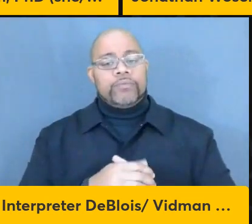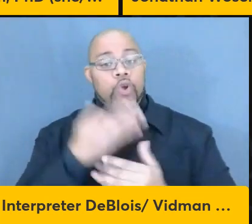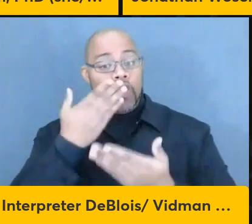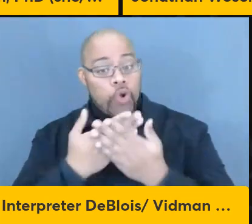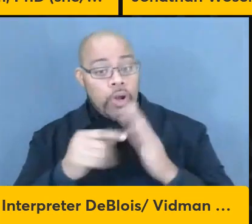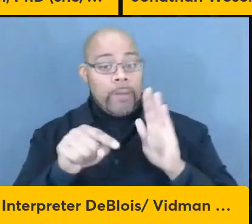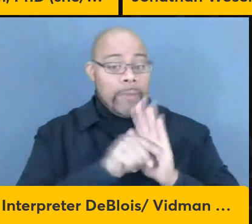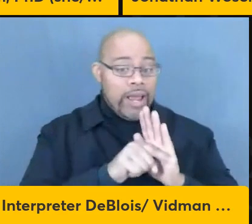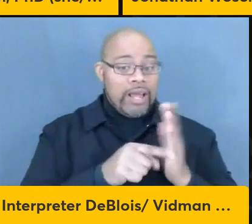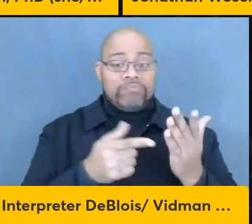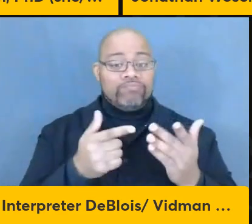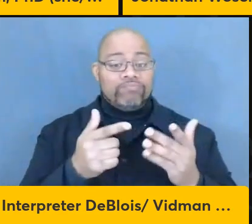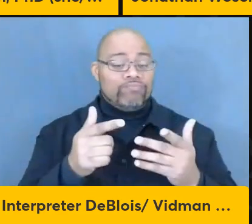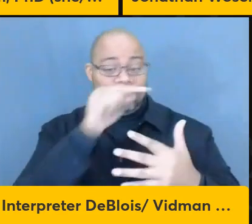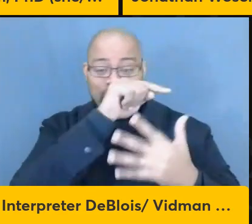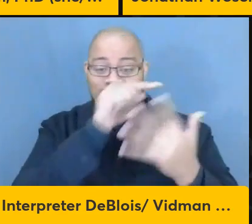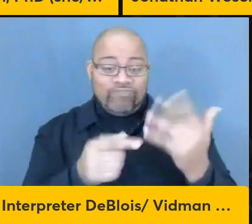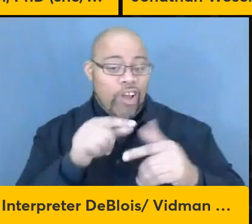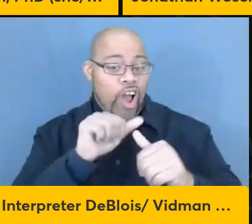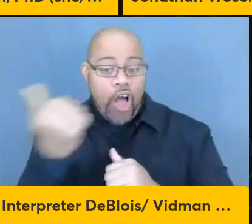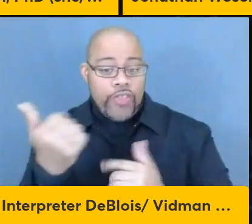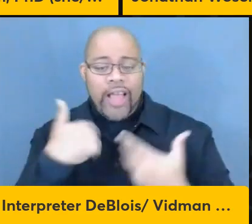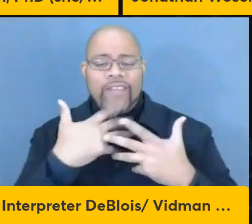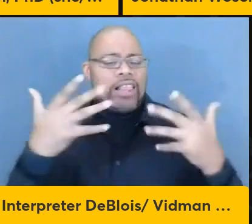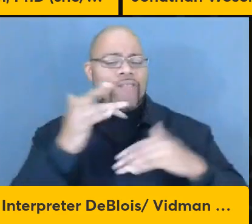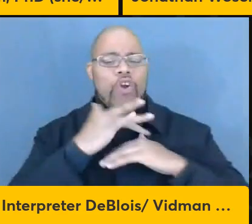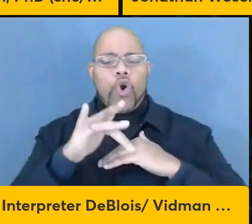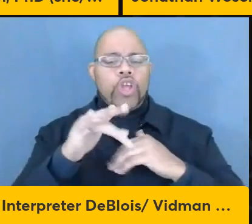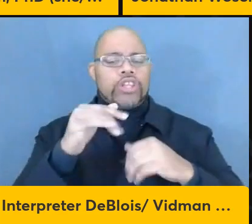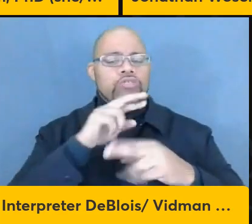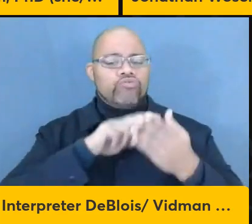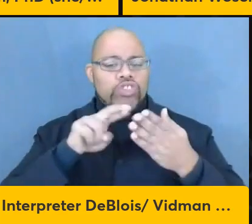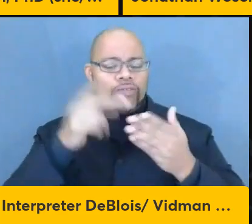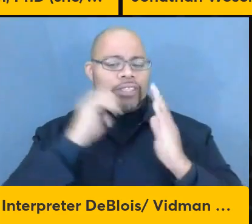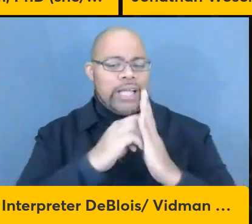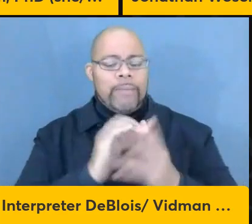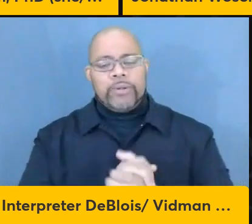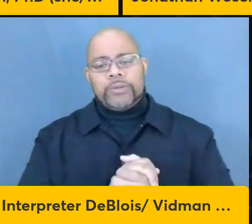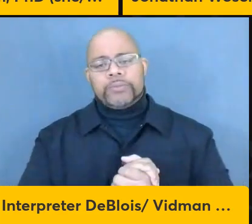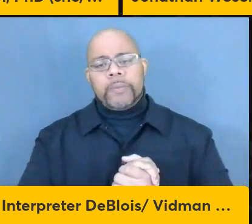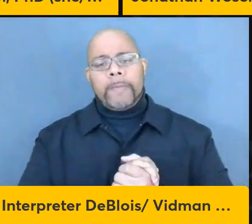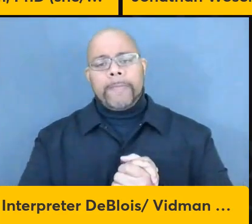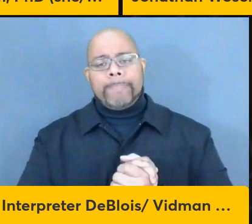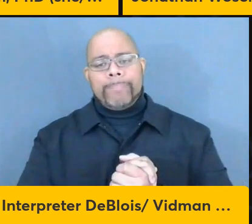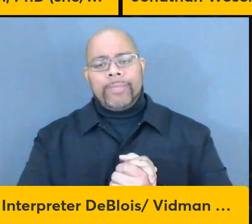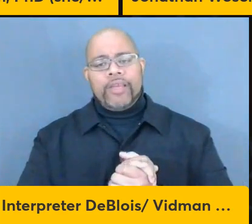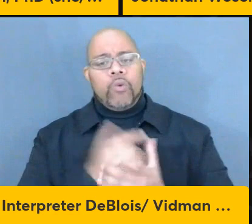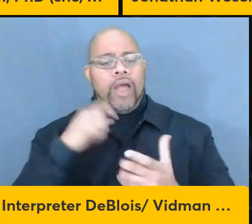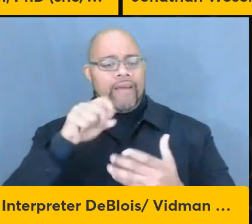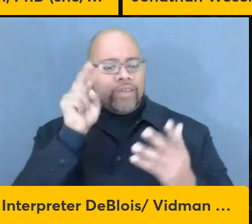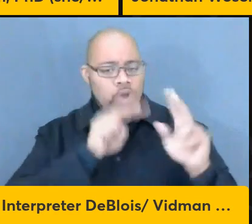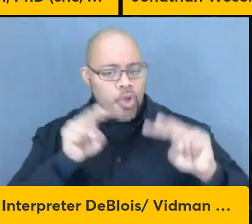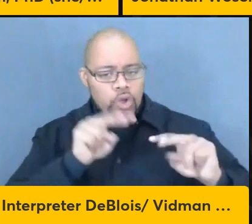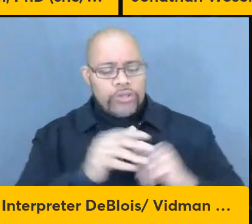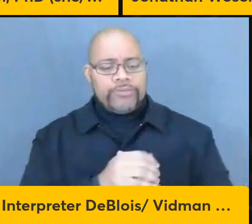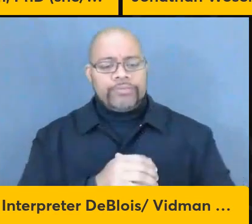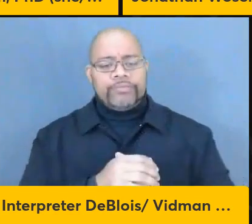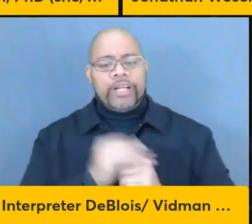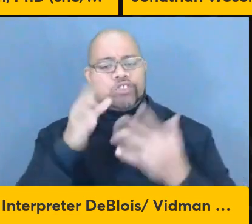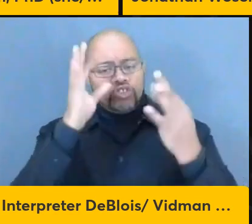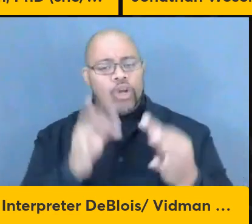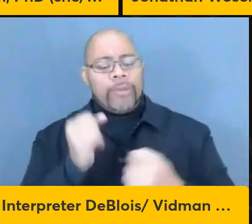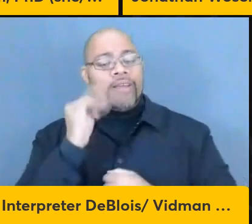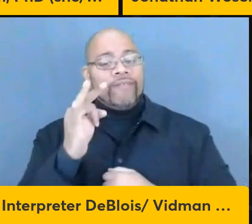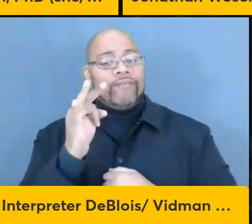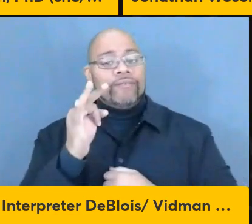otherwise. Whether there's a lot of early stage research, for example, that we have to look at and determine